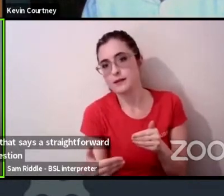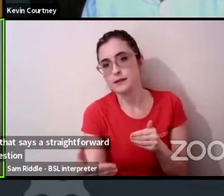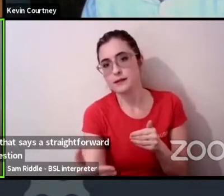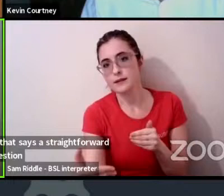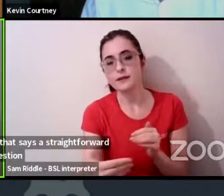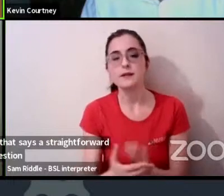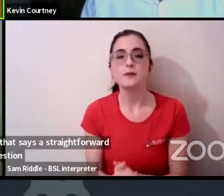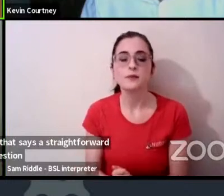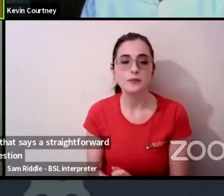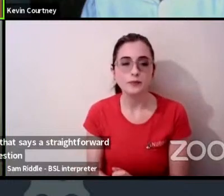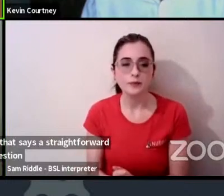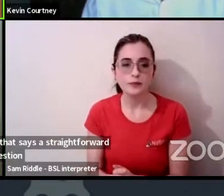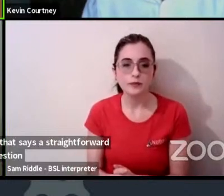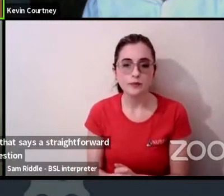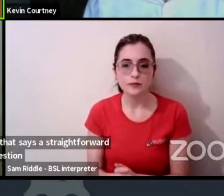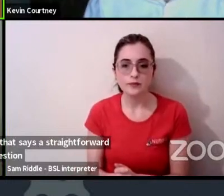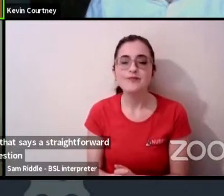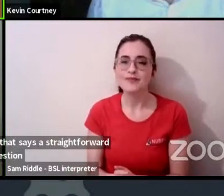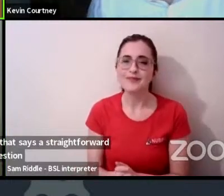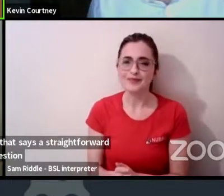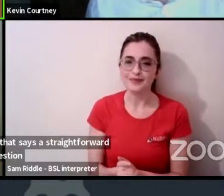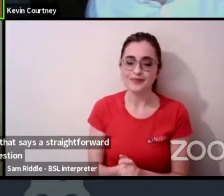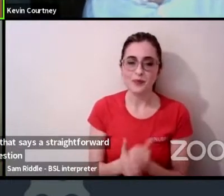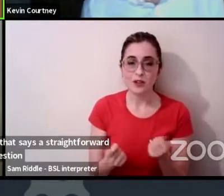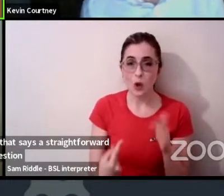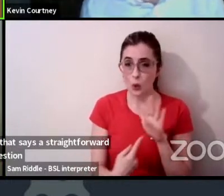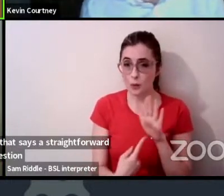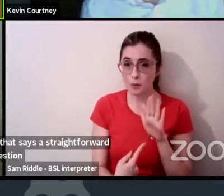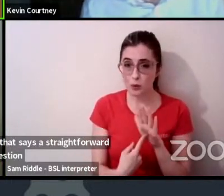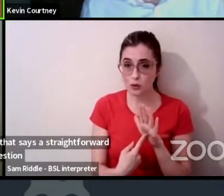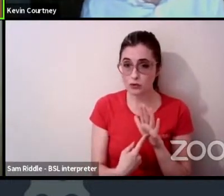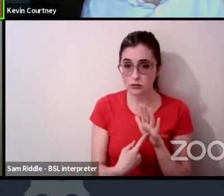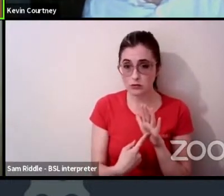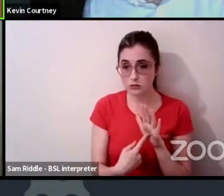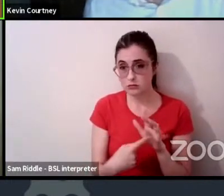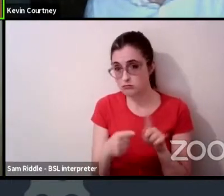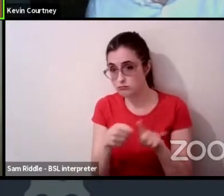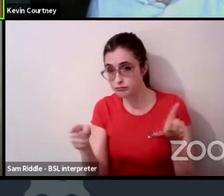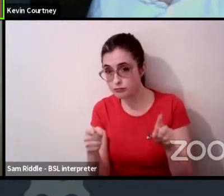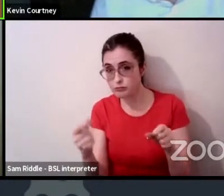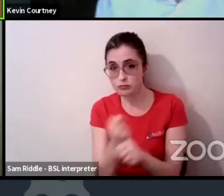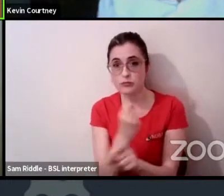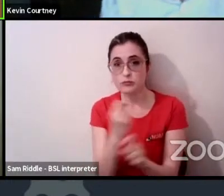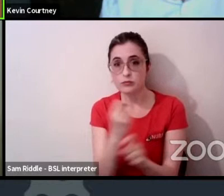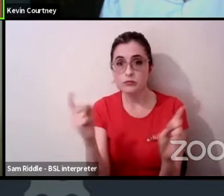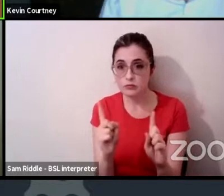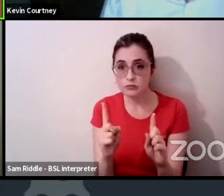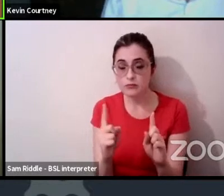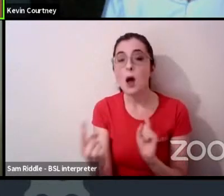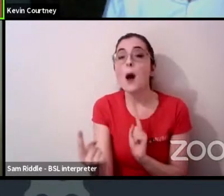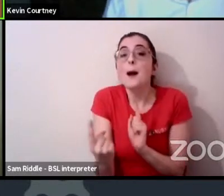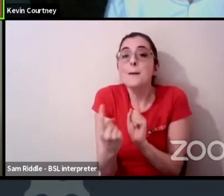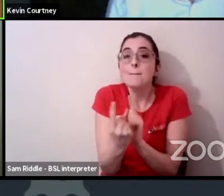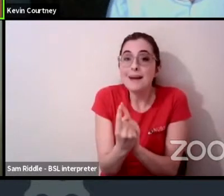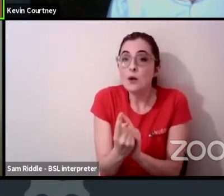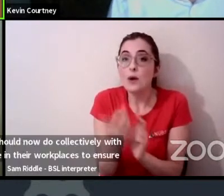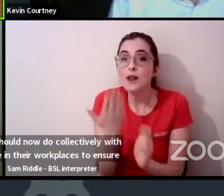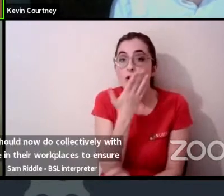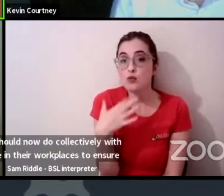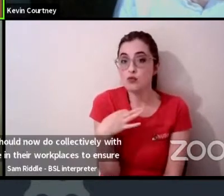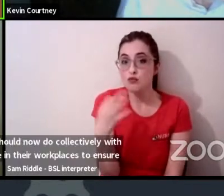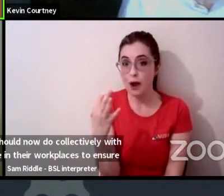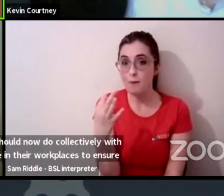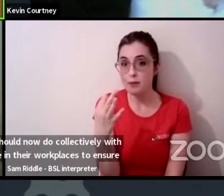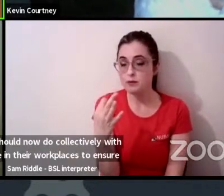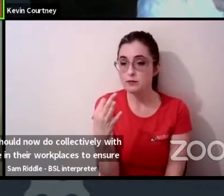please. So thanks, Robin. I think the key thing for members to do is to meet with their school rep and